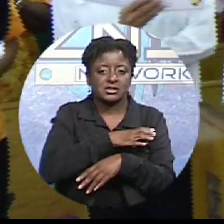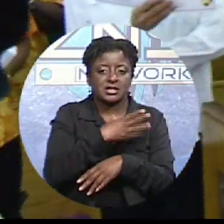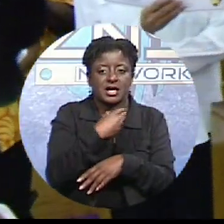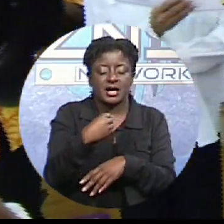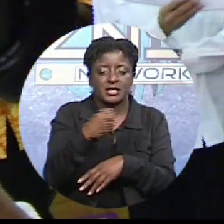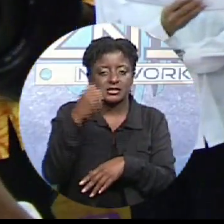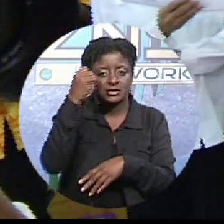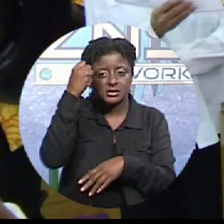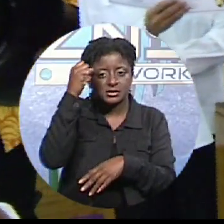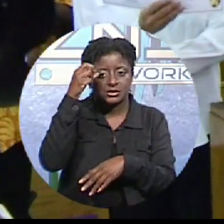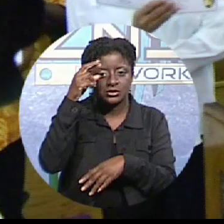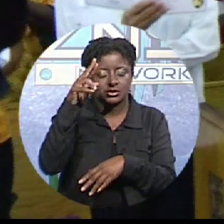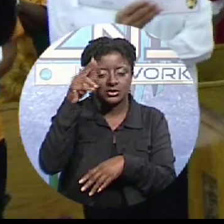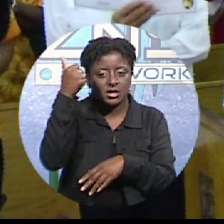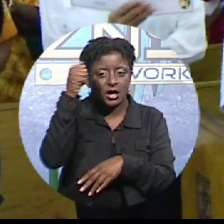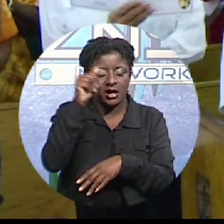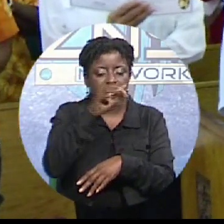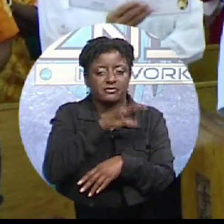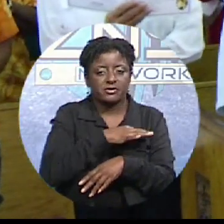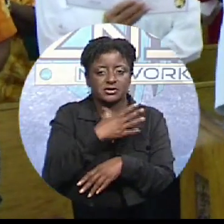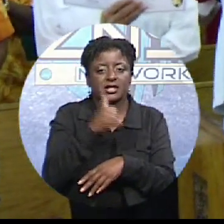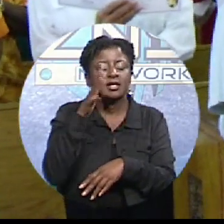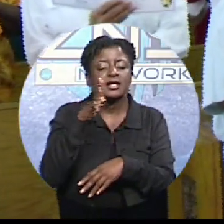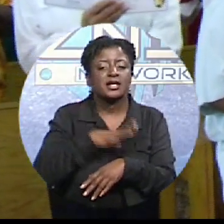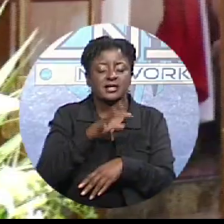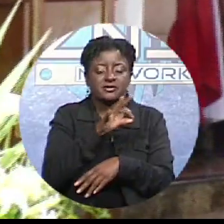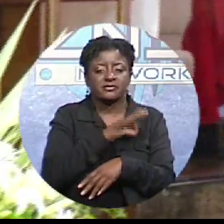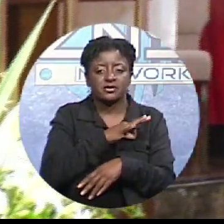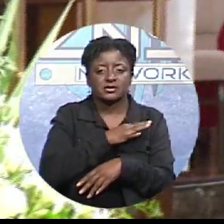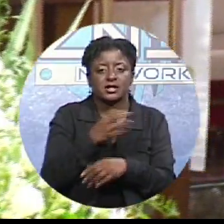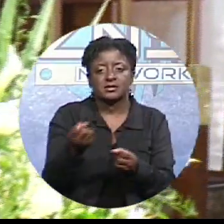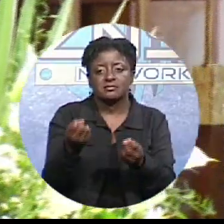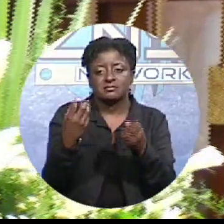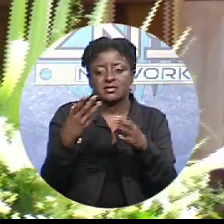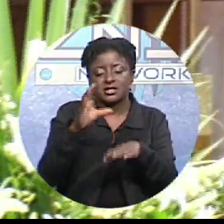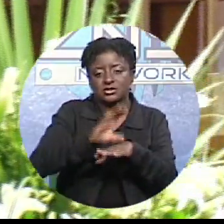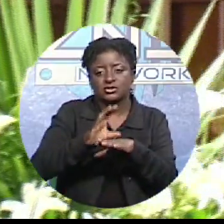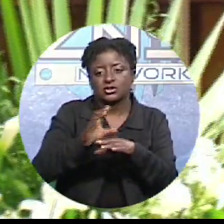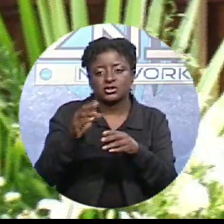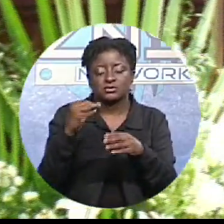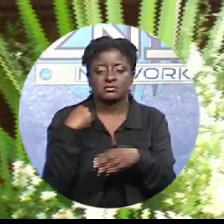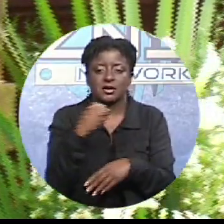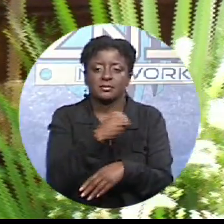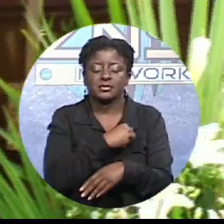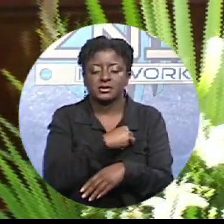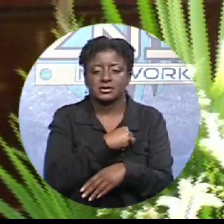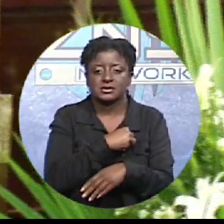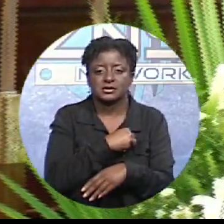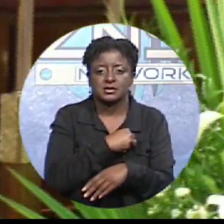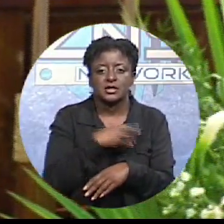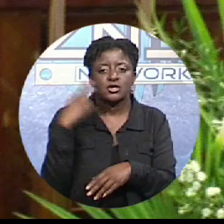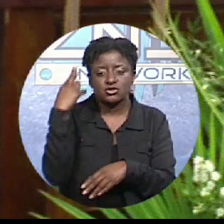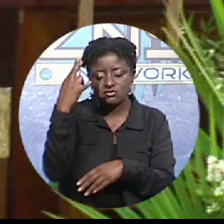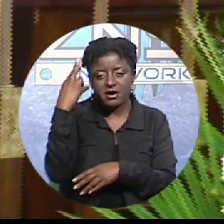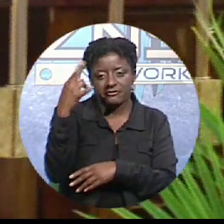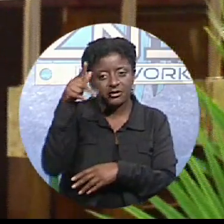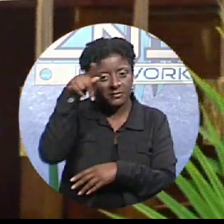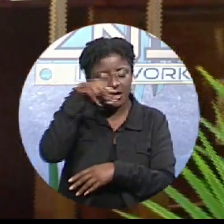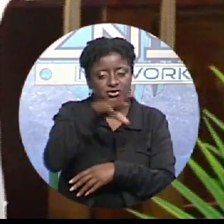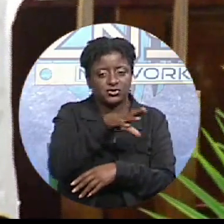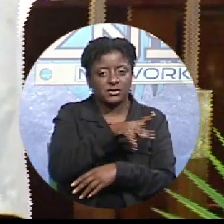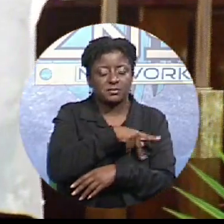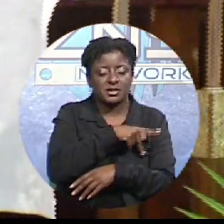Foulkes, along with scores of parishioners. Catholic Archbishop of Nassau, the Most Reverend Patrick Pinder, explained that the Pontifical